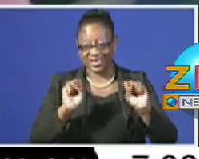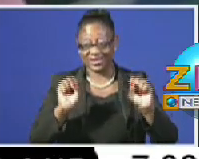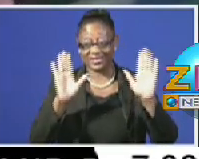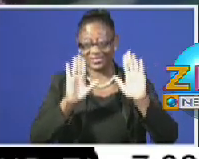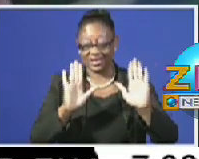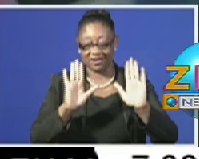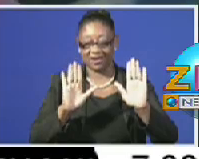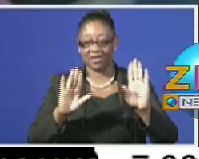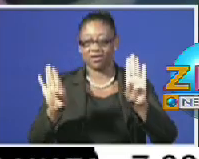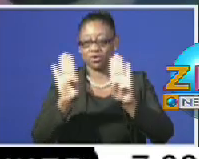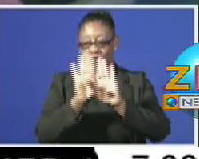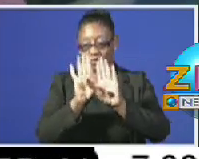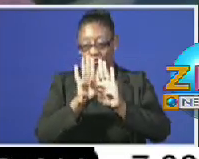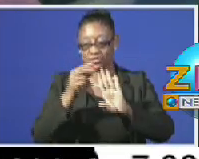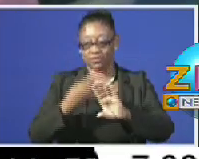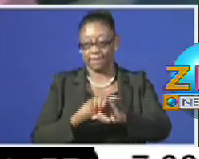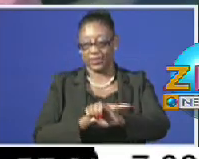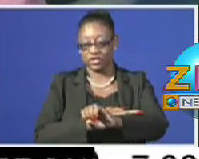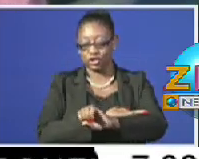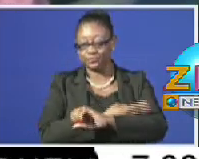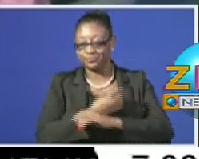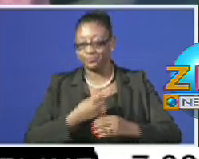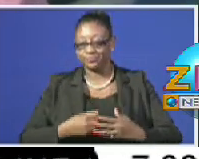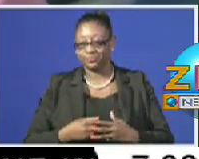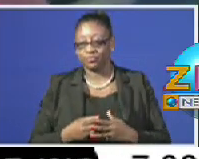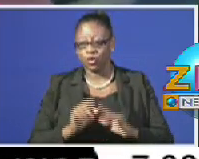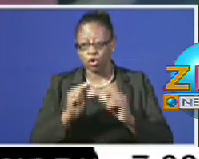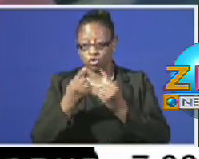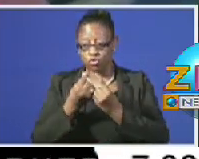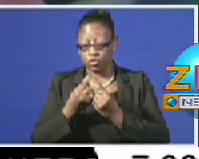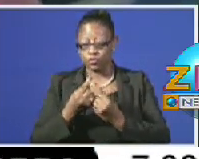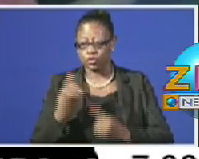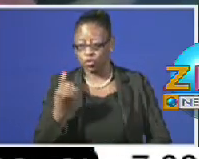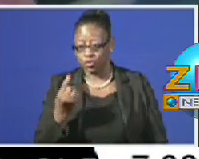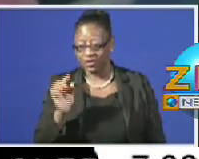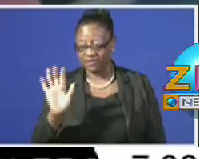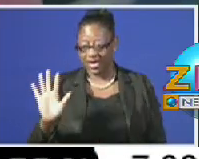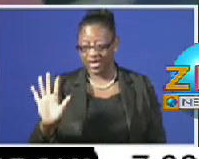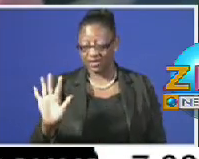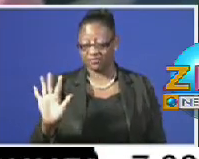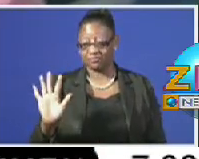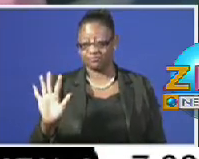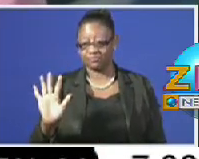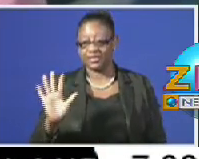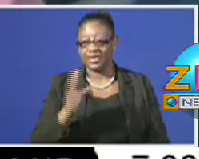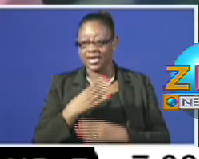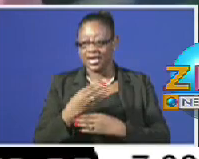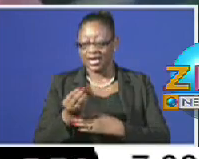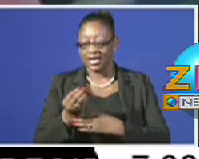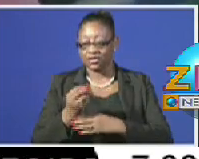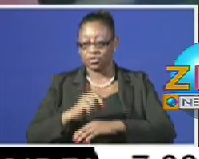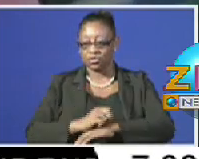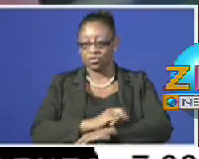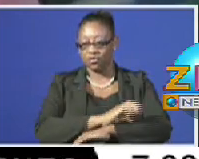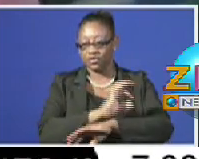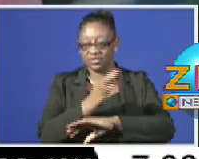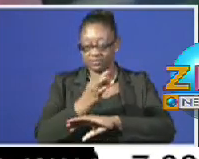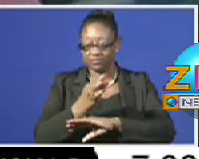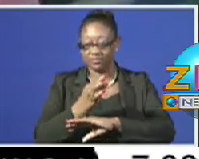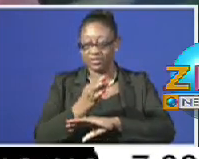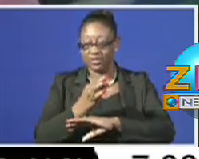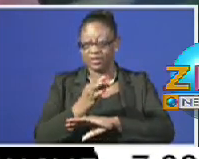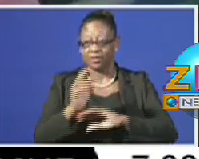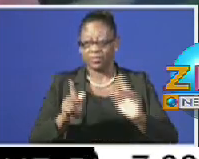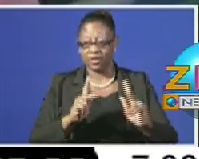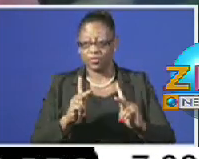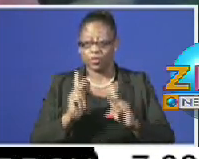and Sunday. Groups are limited to 5 individuals, and the COVID-19 enforcement unit